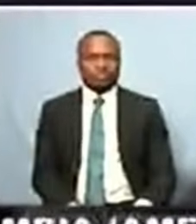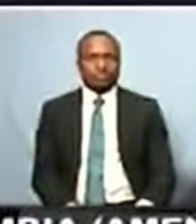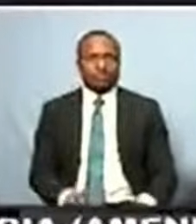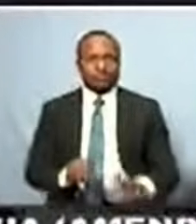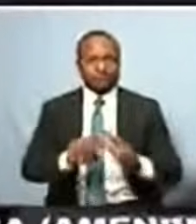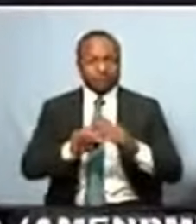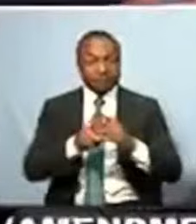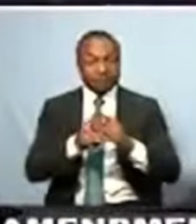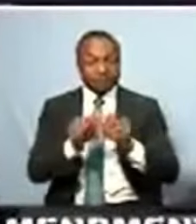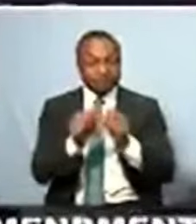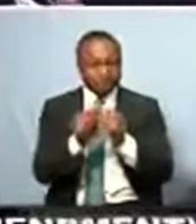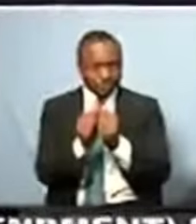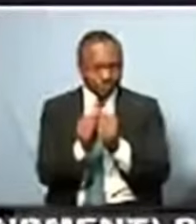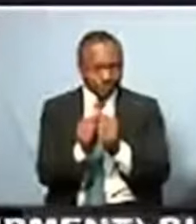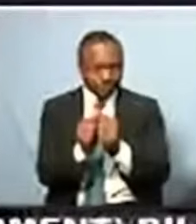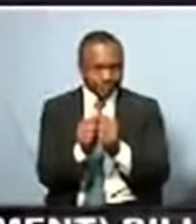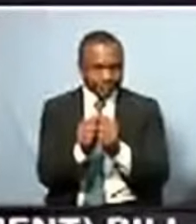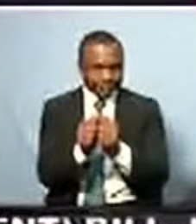Start with the